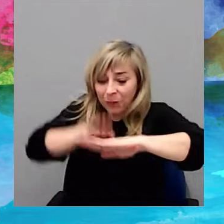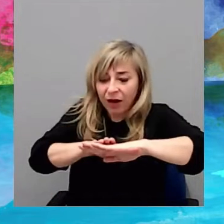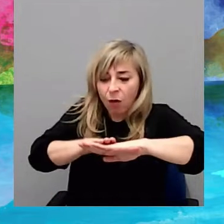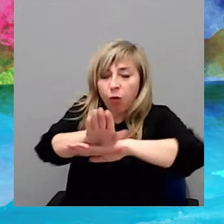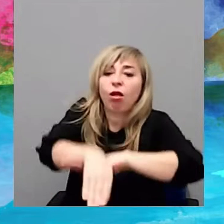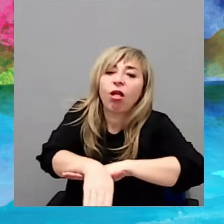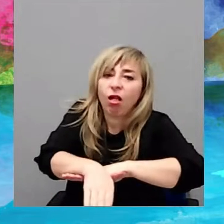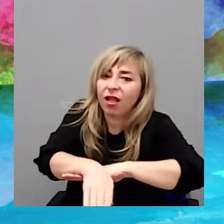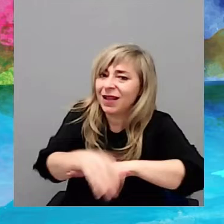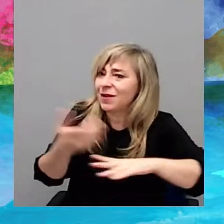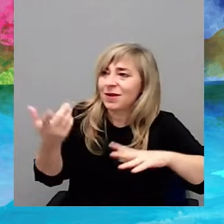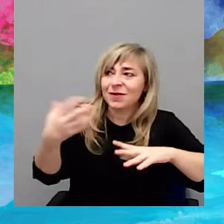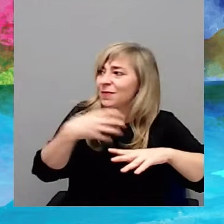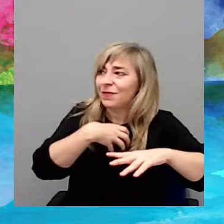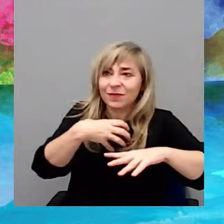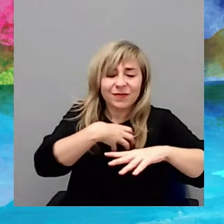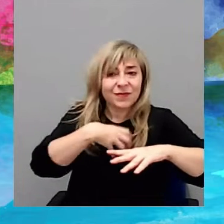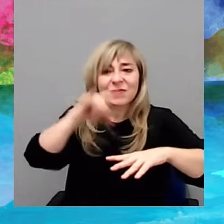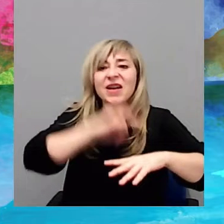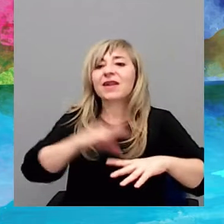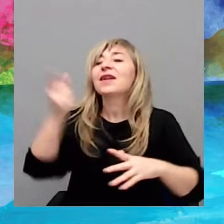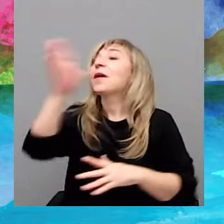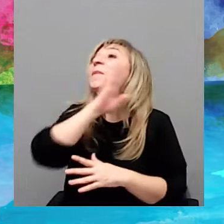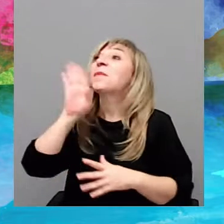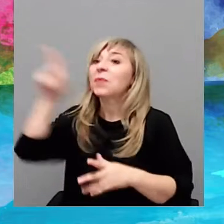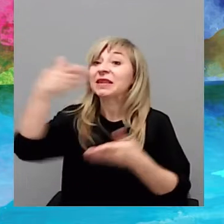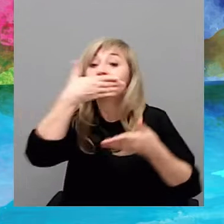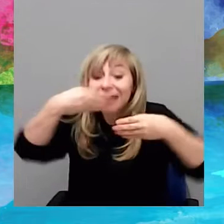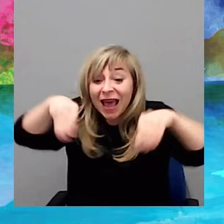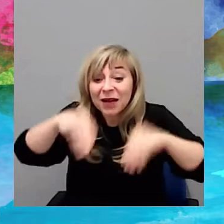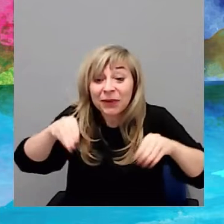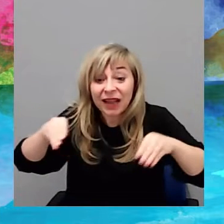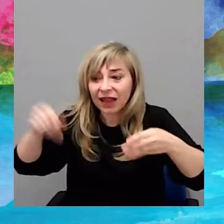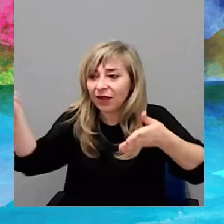she needed a special support for her feet on the wheelchair.